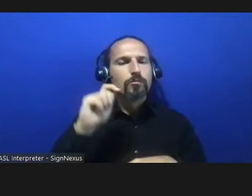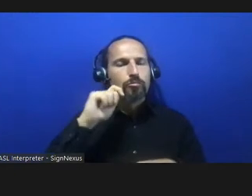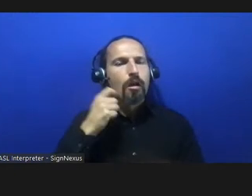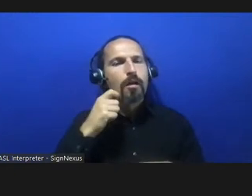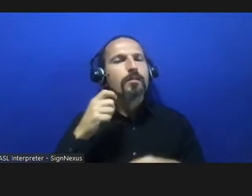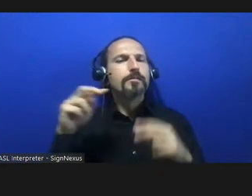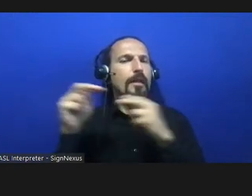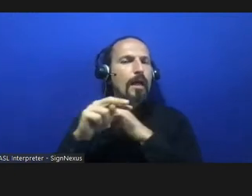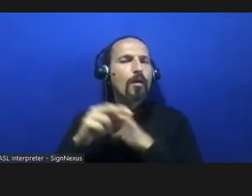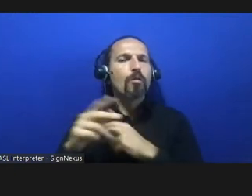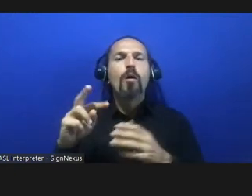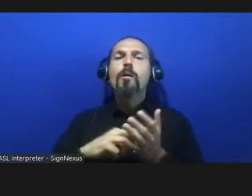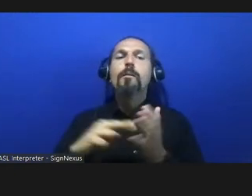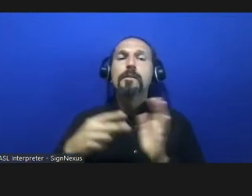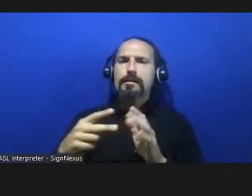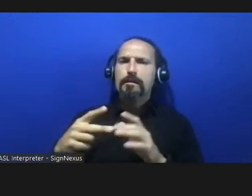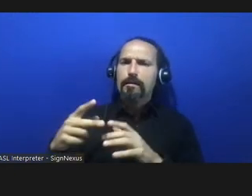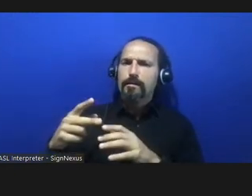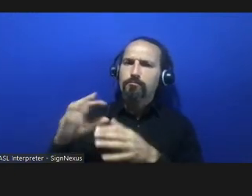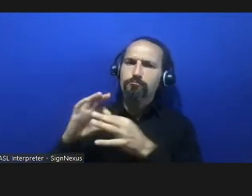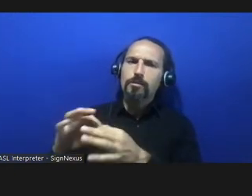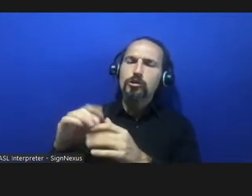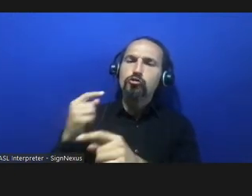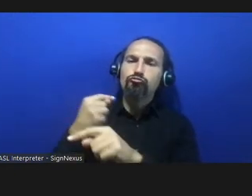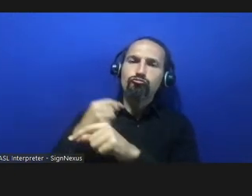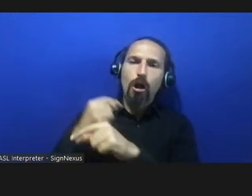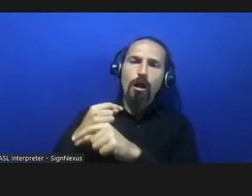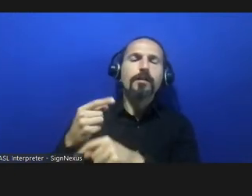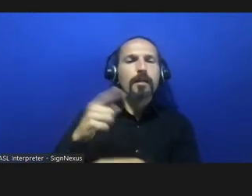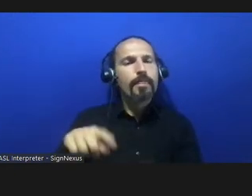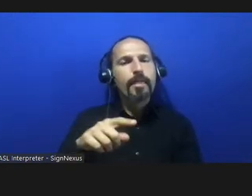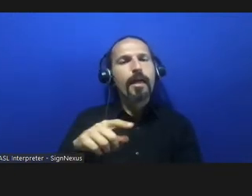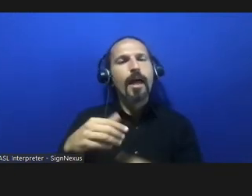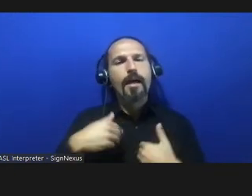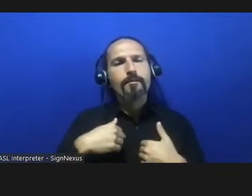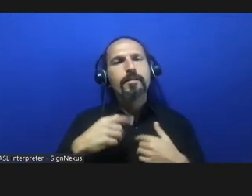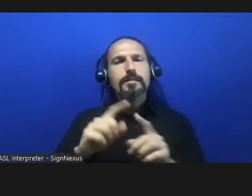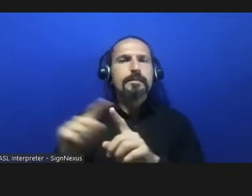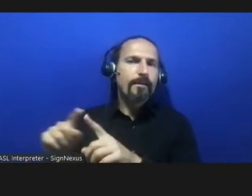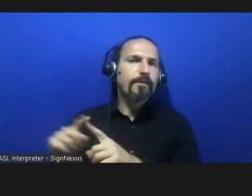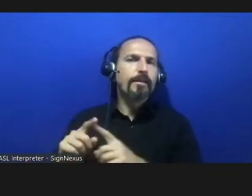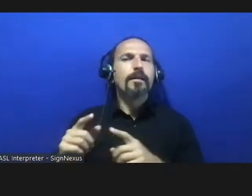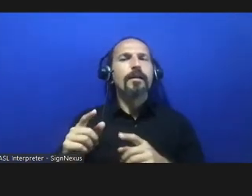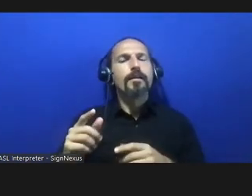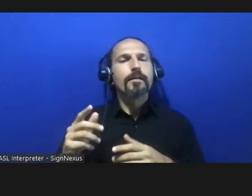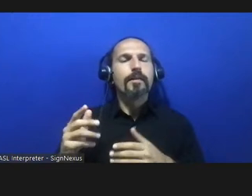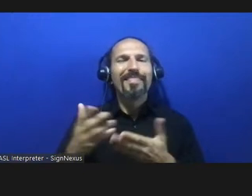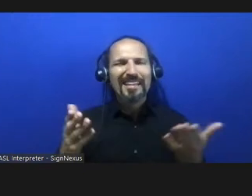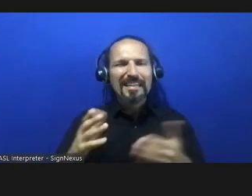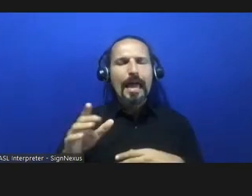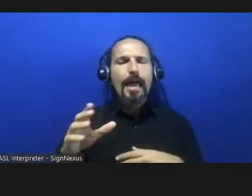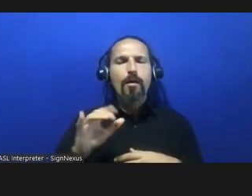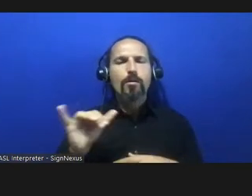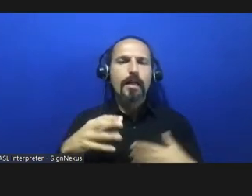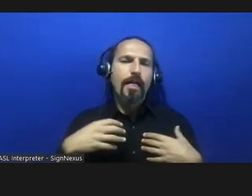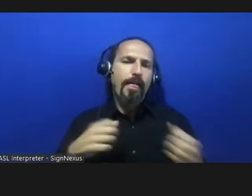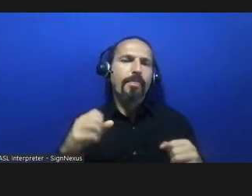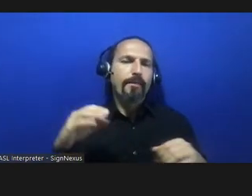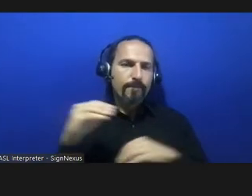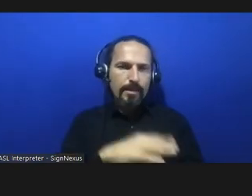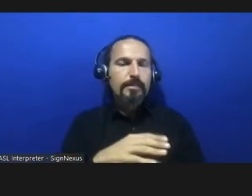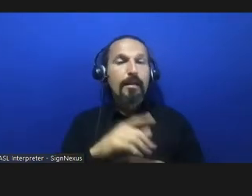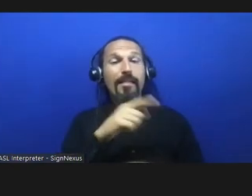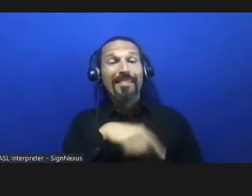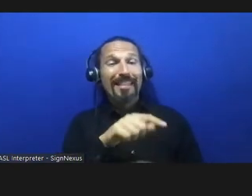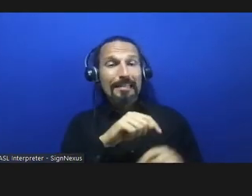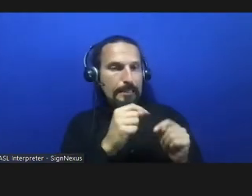that meant in terms of truck traffic as trucks are associated with particulate matter and associated health effects the team reviewed the